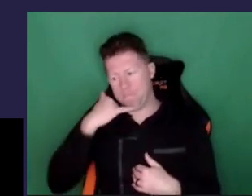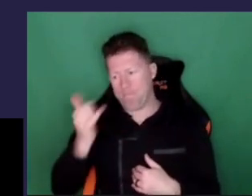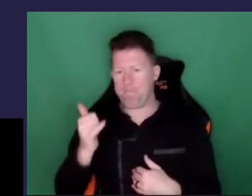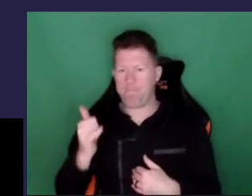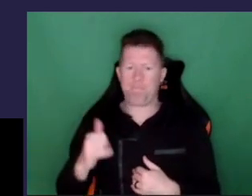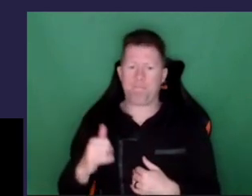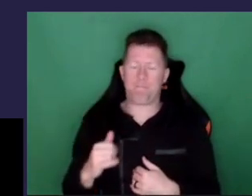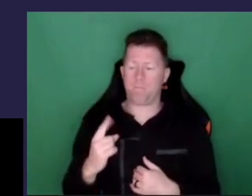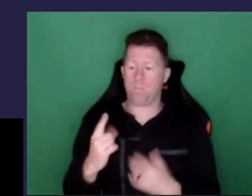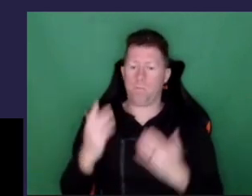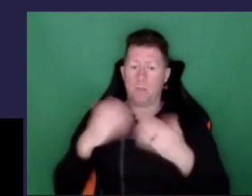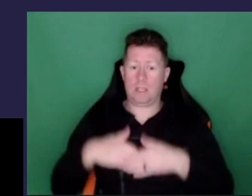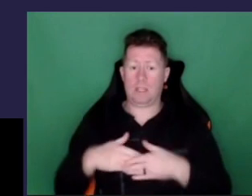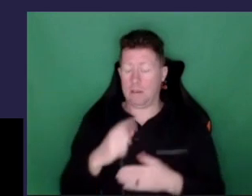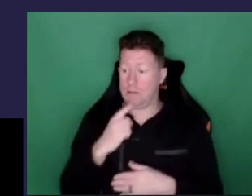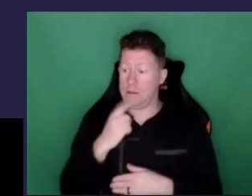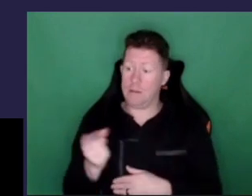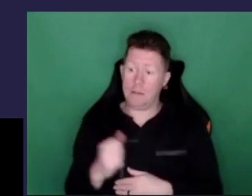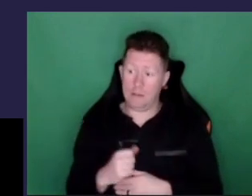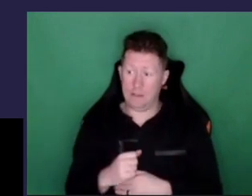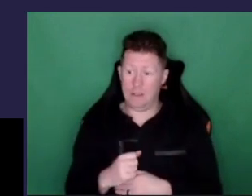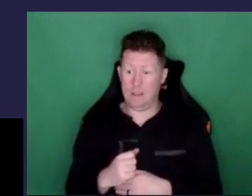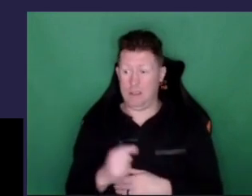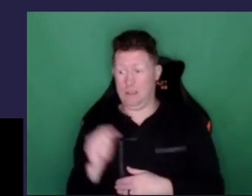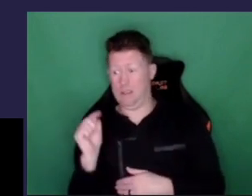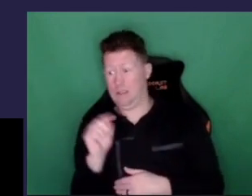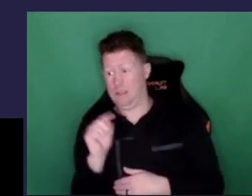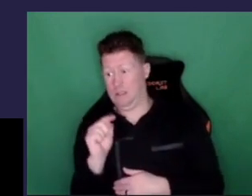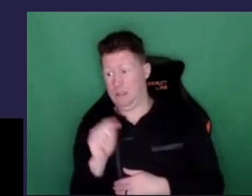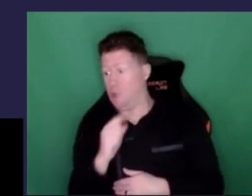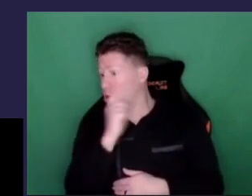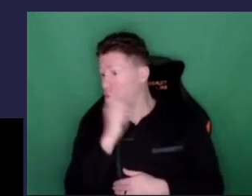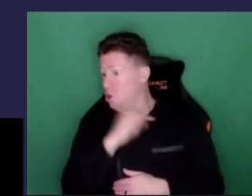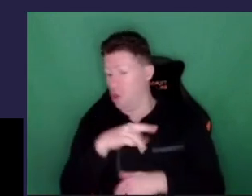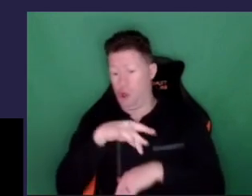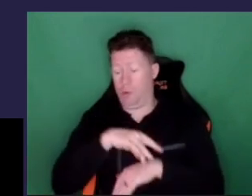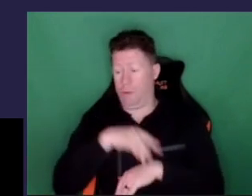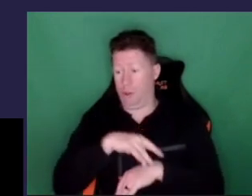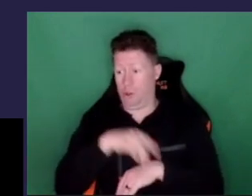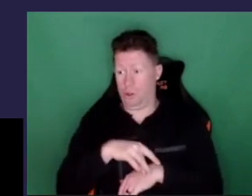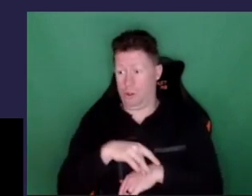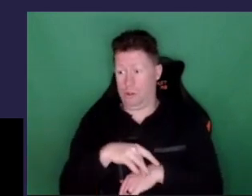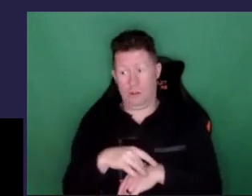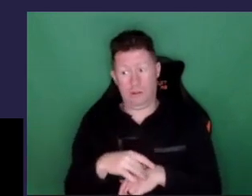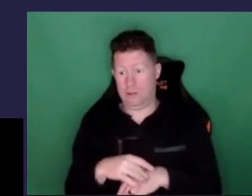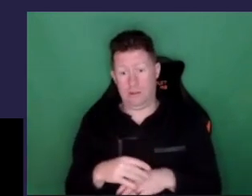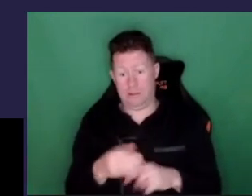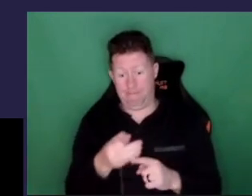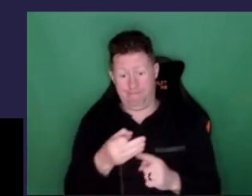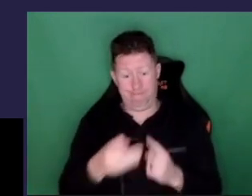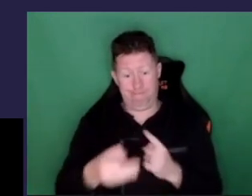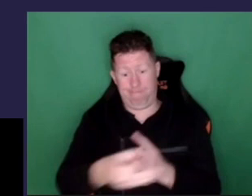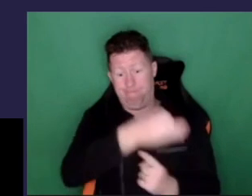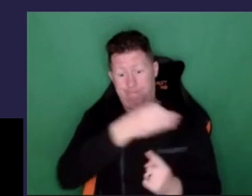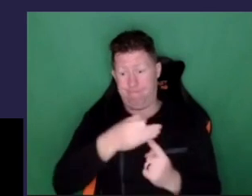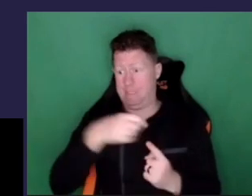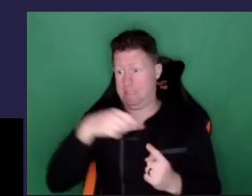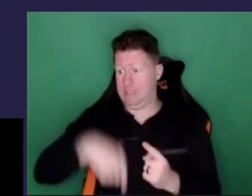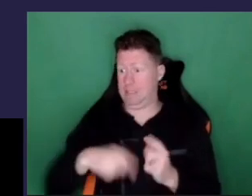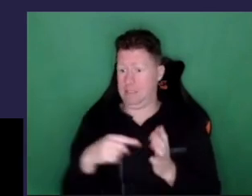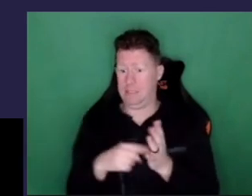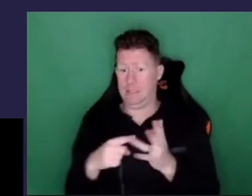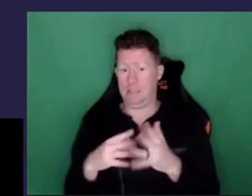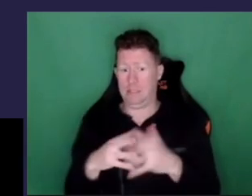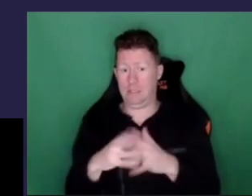night and just said, I've just been told about a little girl in the hospital who doesn't have anyone in this town. Her mother was